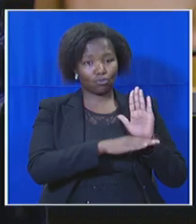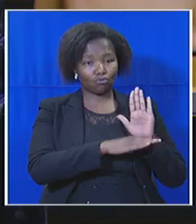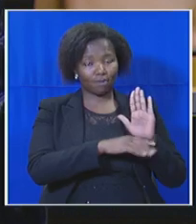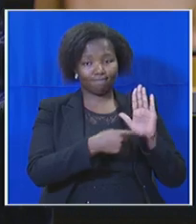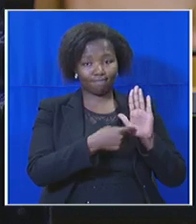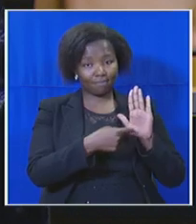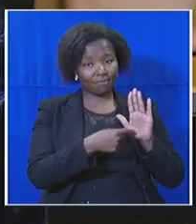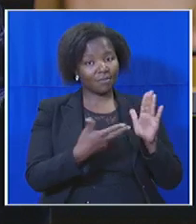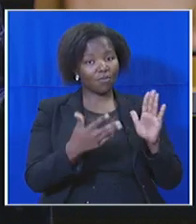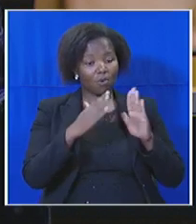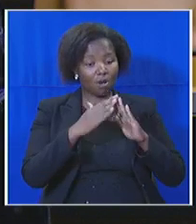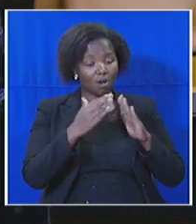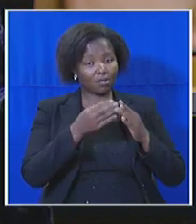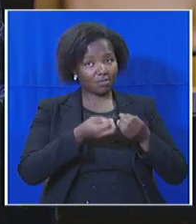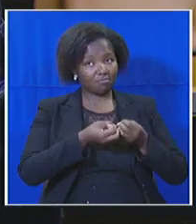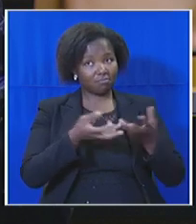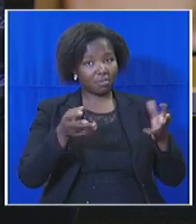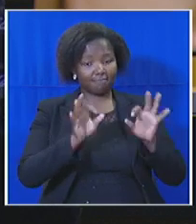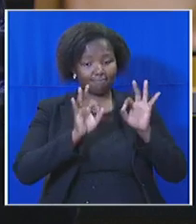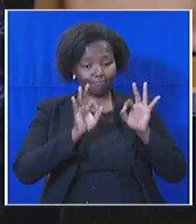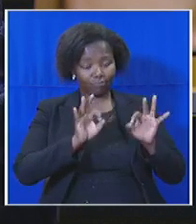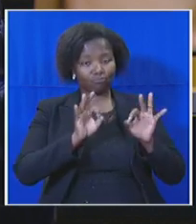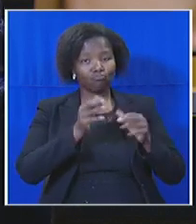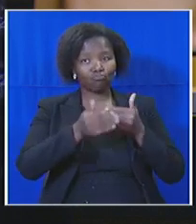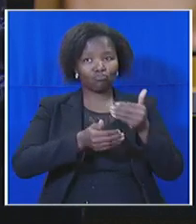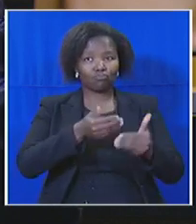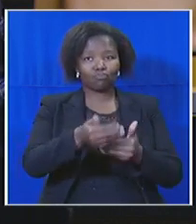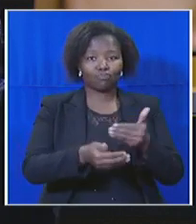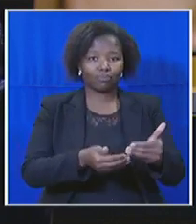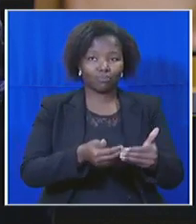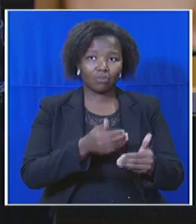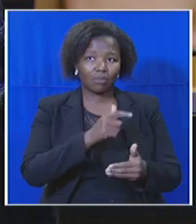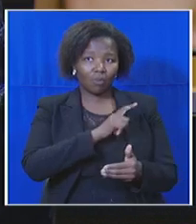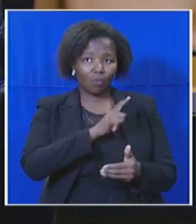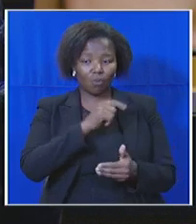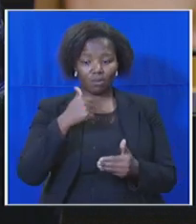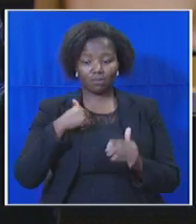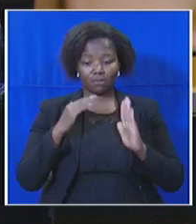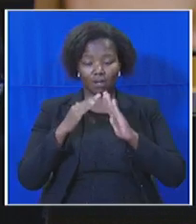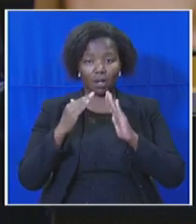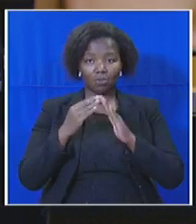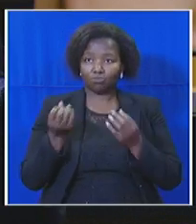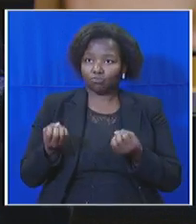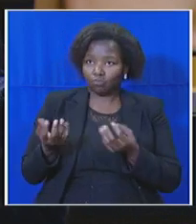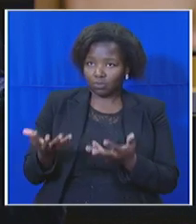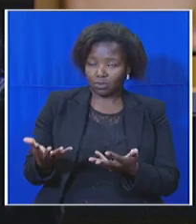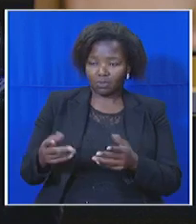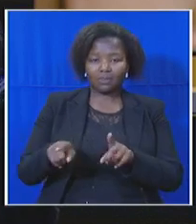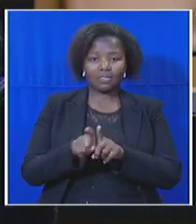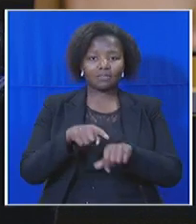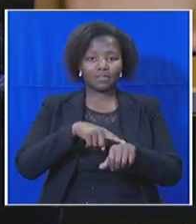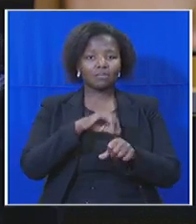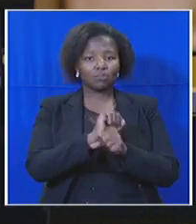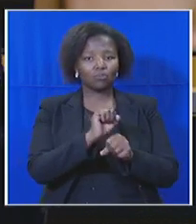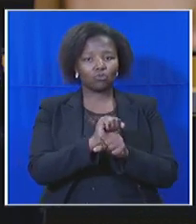of housing to our people is on track. By the fact that when we deliver houses, we also do job creation.